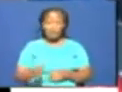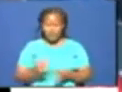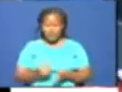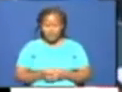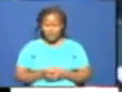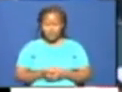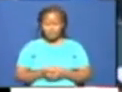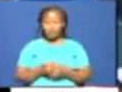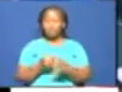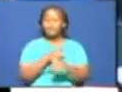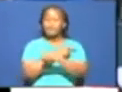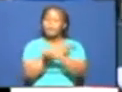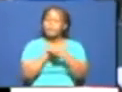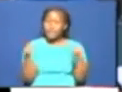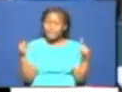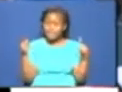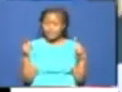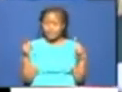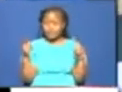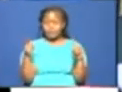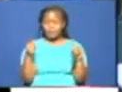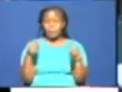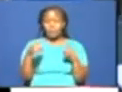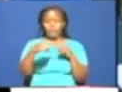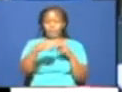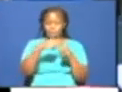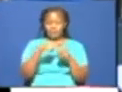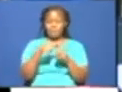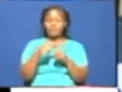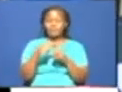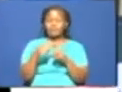But there was a positive side to my story.